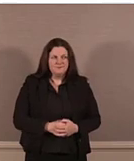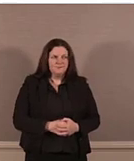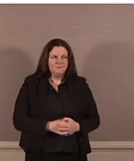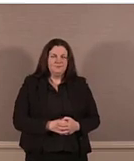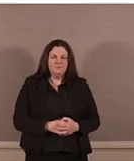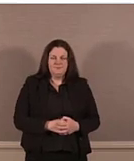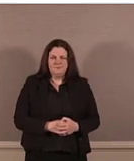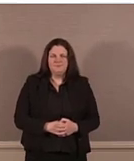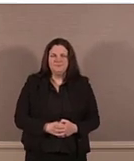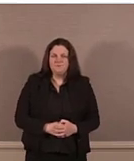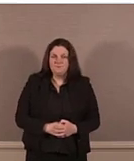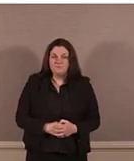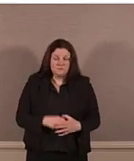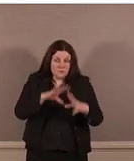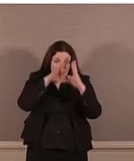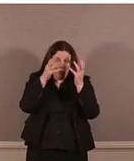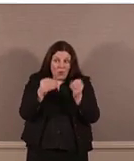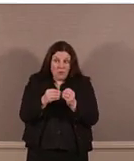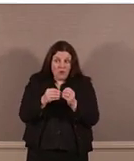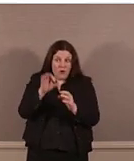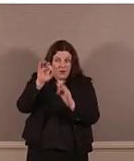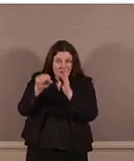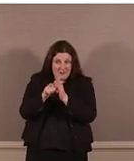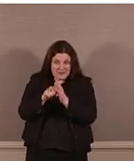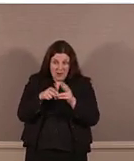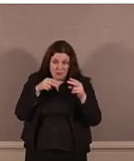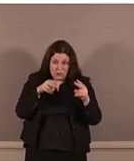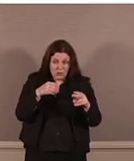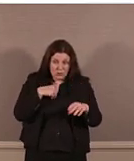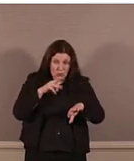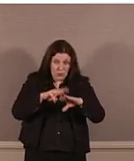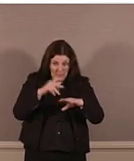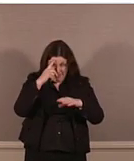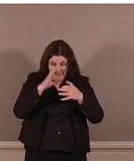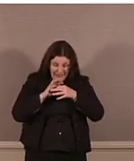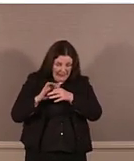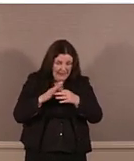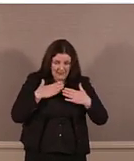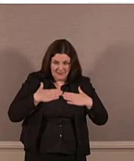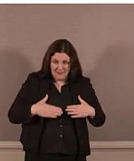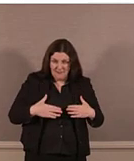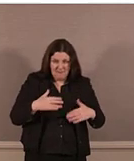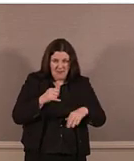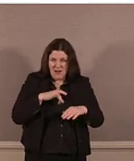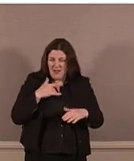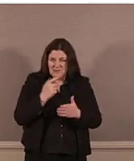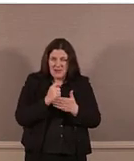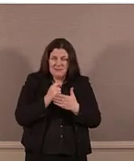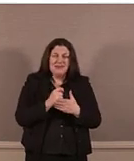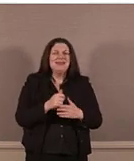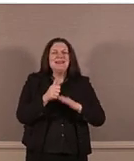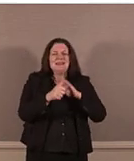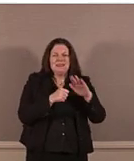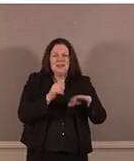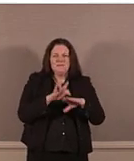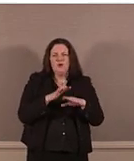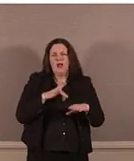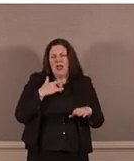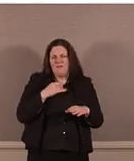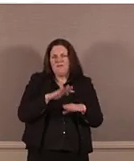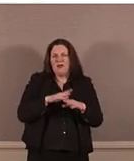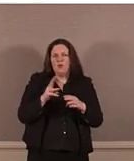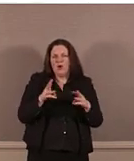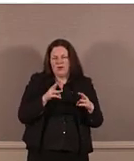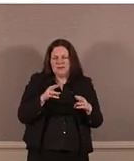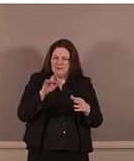to the whole of government approach to wellbeing and the individual's wellbeing outcomes over their lifetime. Skills for life and work is at the core of